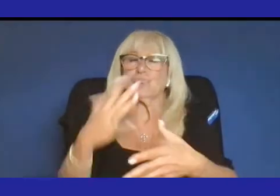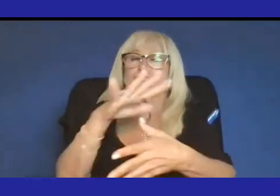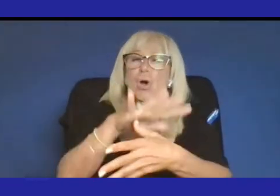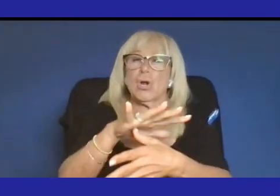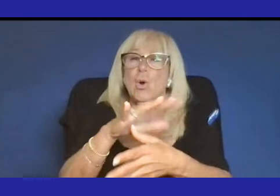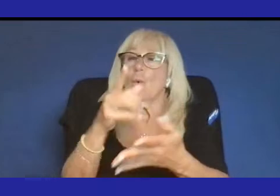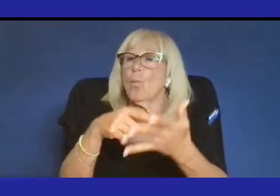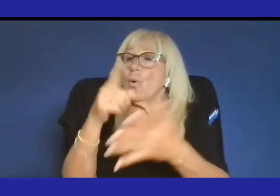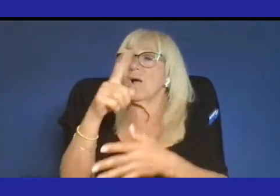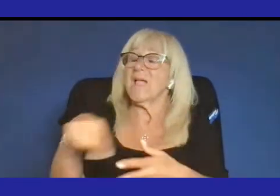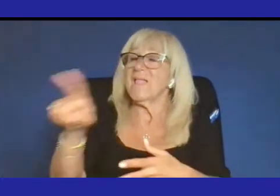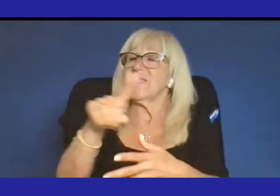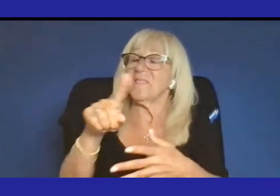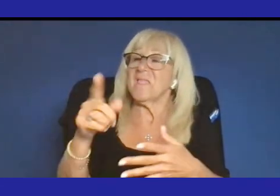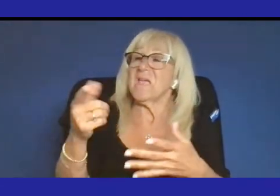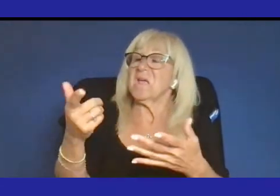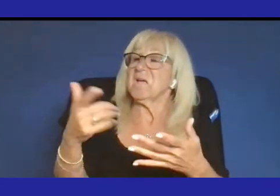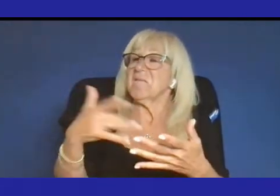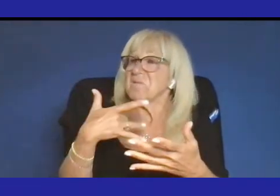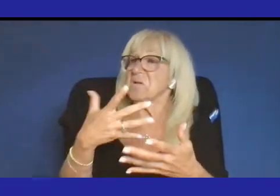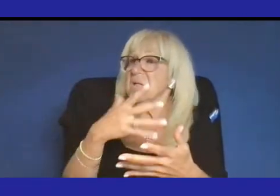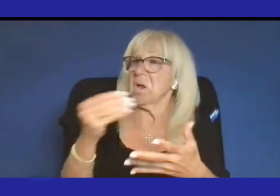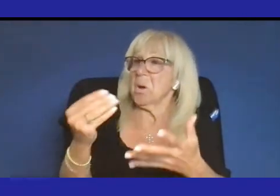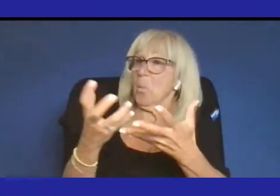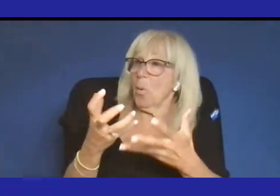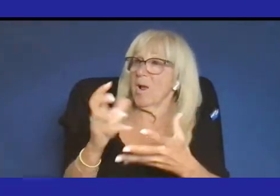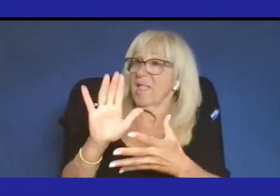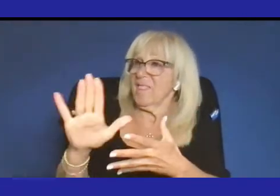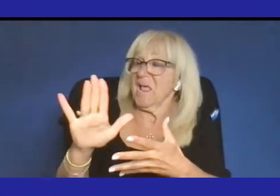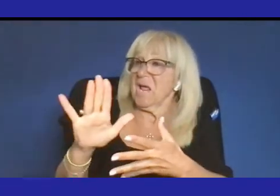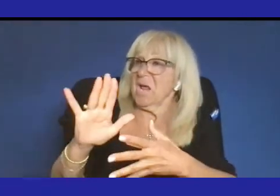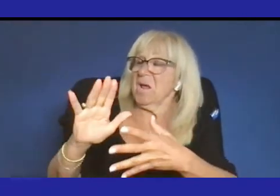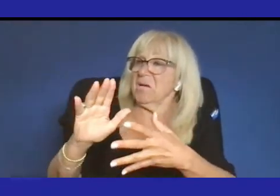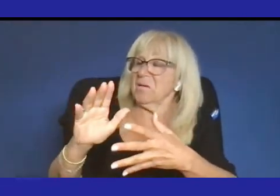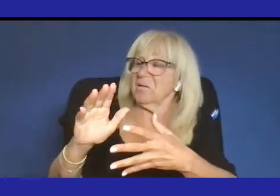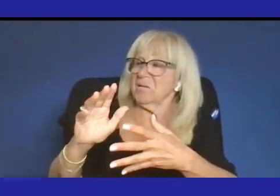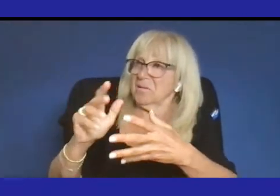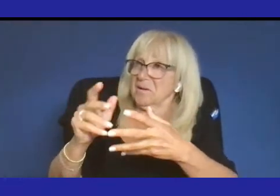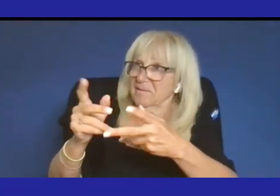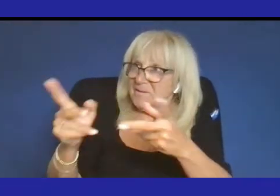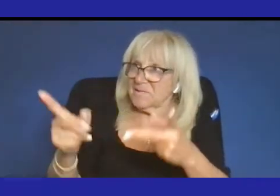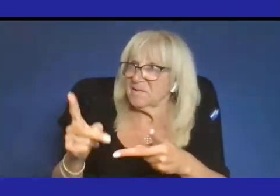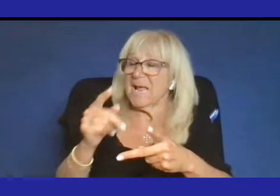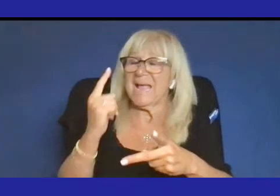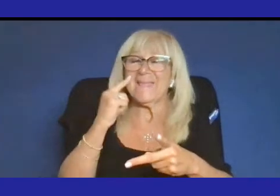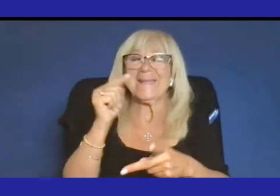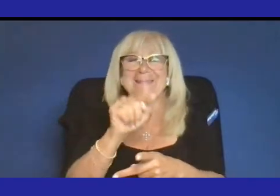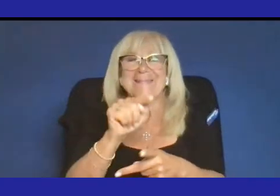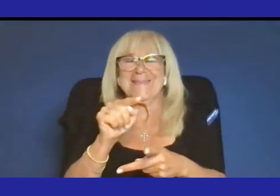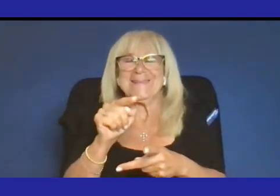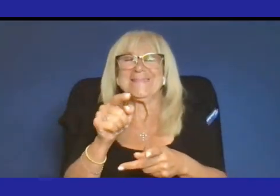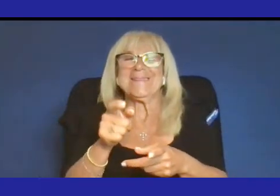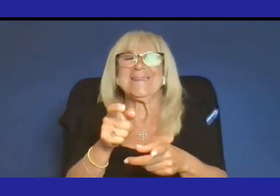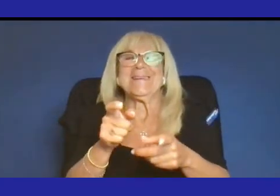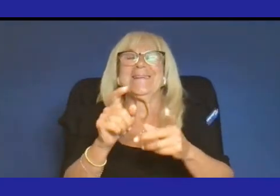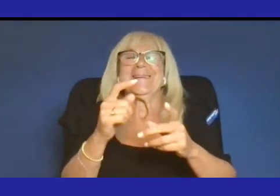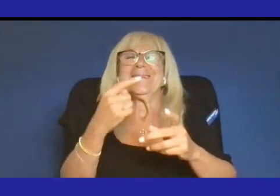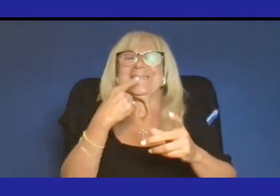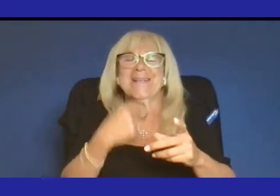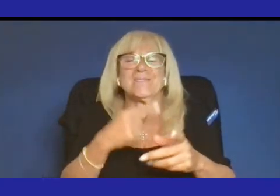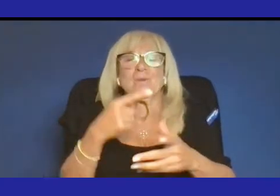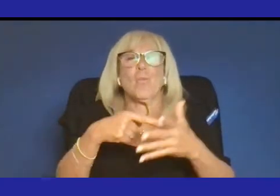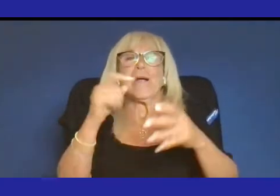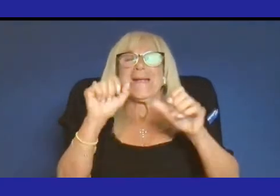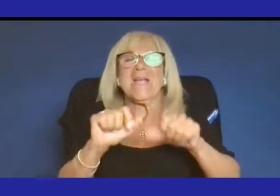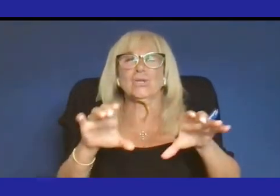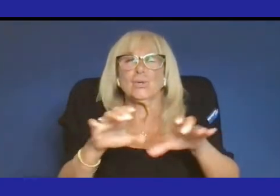that they need and want at their sites. Right. I think this exercise is giving us the potential of what we can do with the entire site, helping them